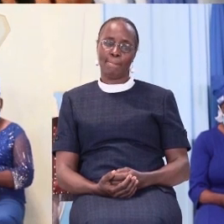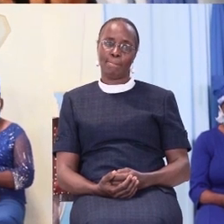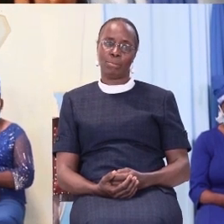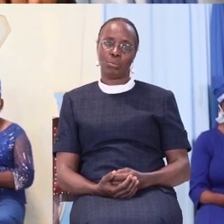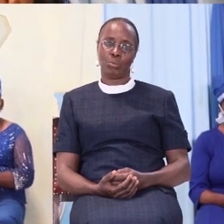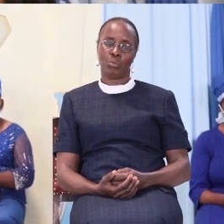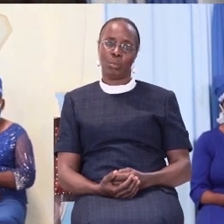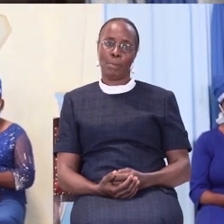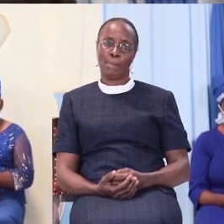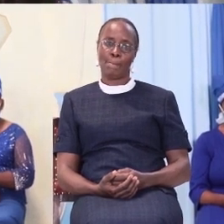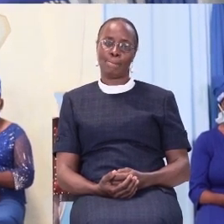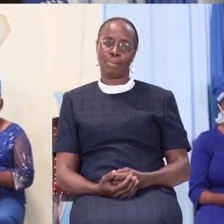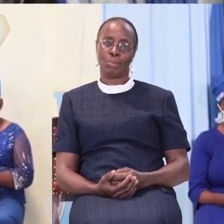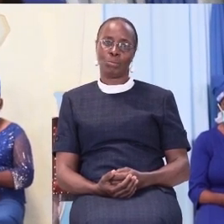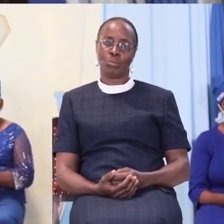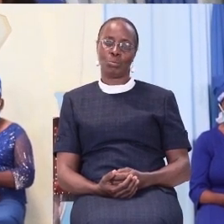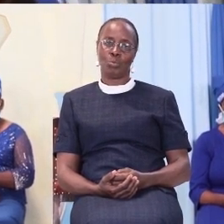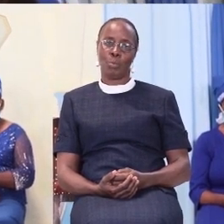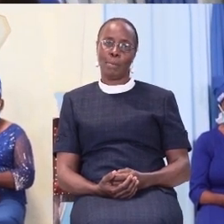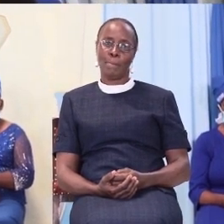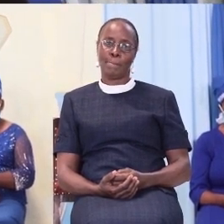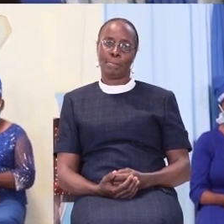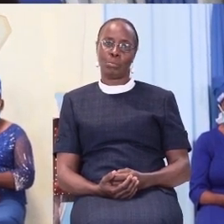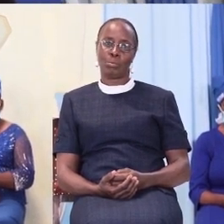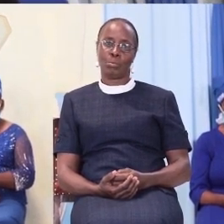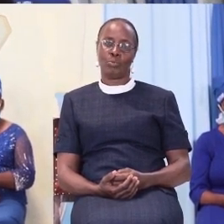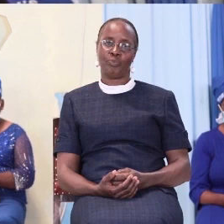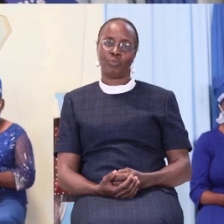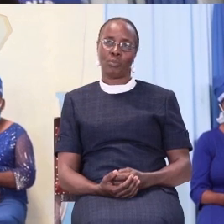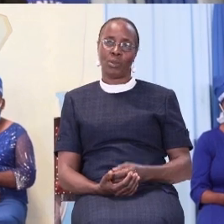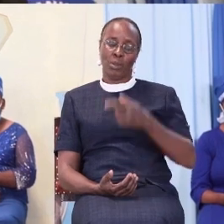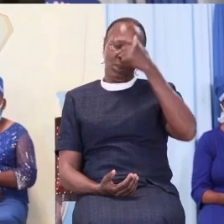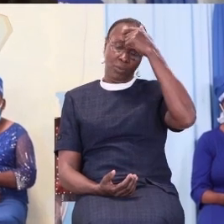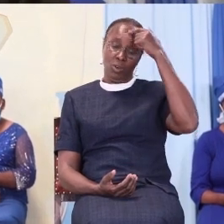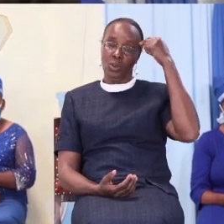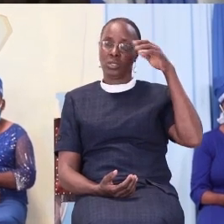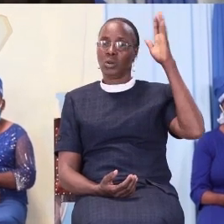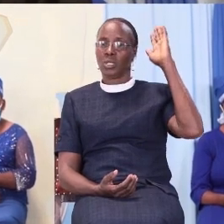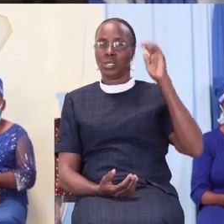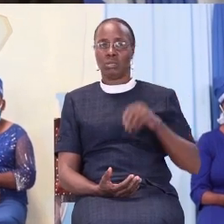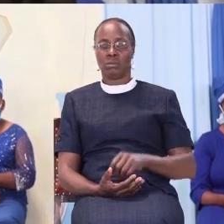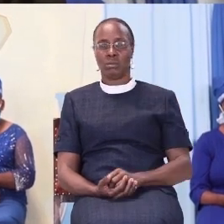metal image, their own molten image, and they had forgotten the true God.